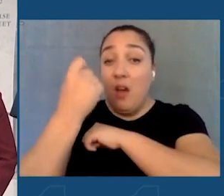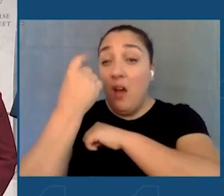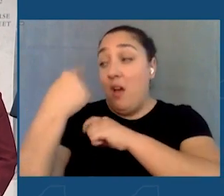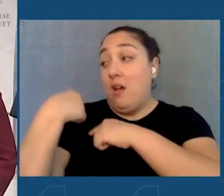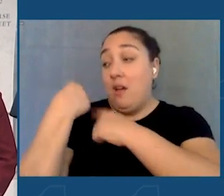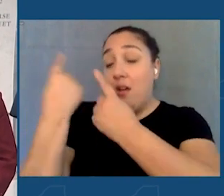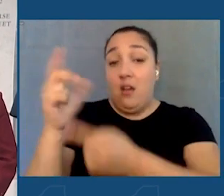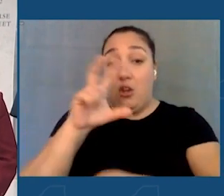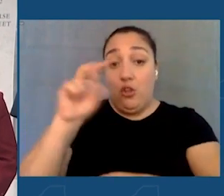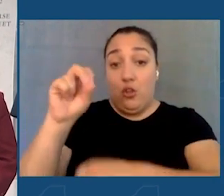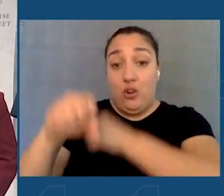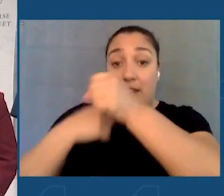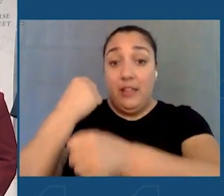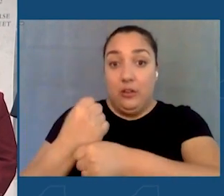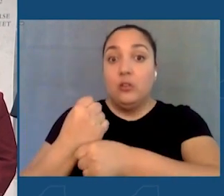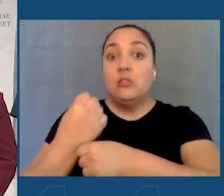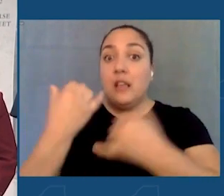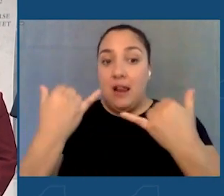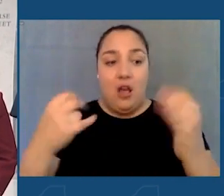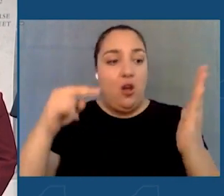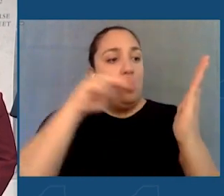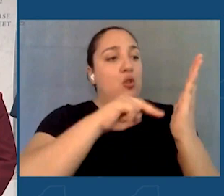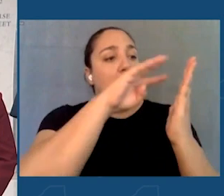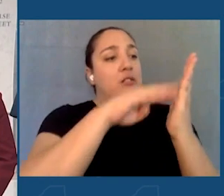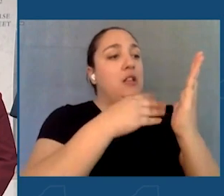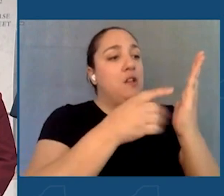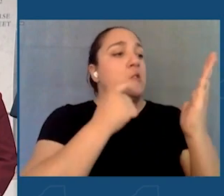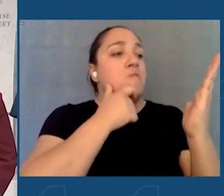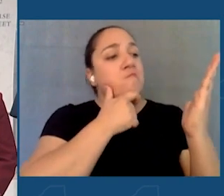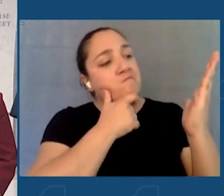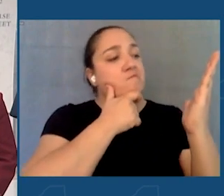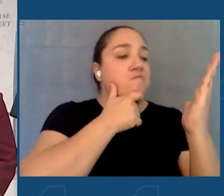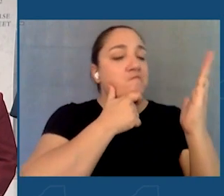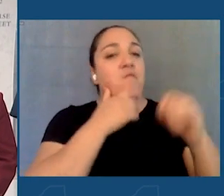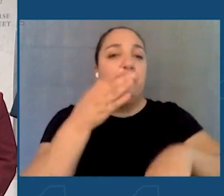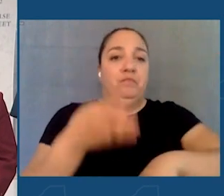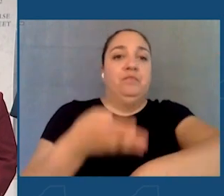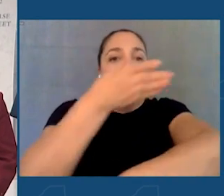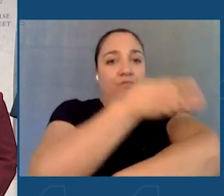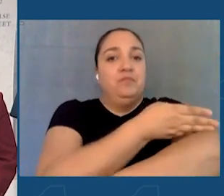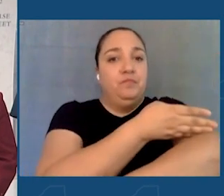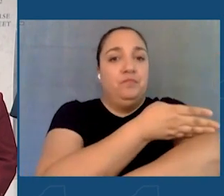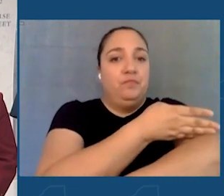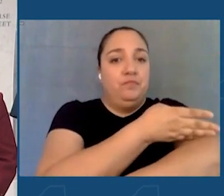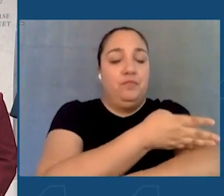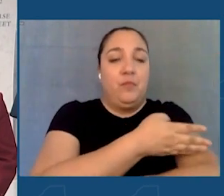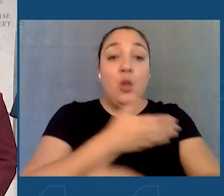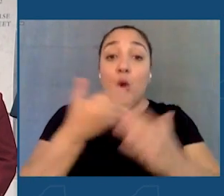completely fresh look at its schedules, and it's going to be a major improvement. The new timetables, as the governor